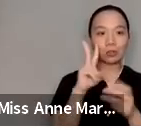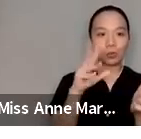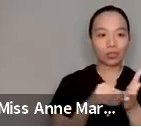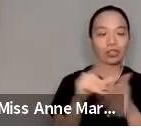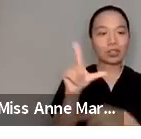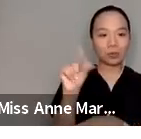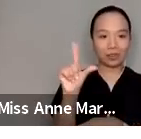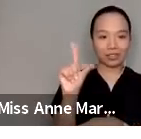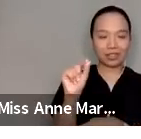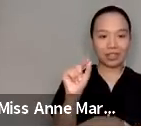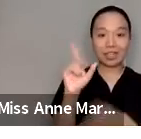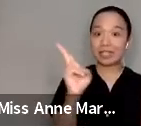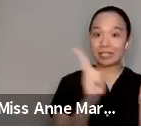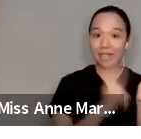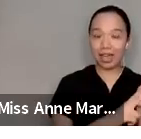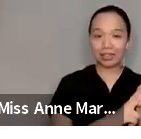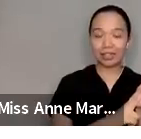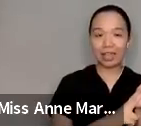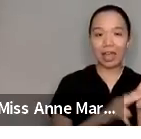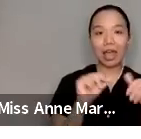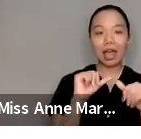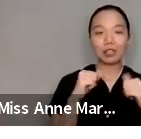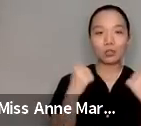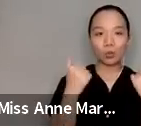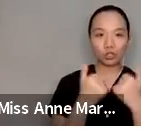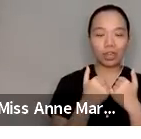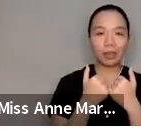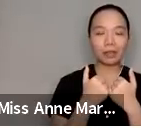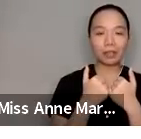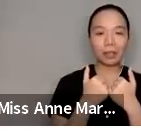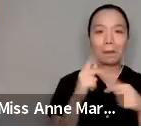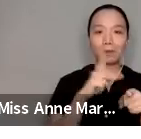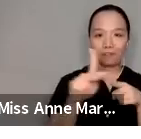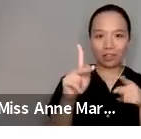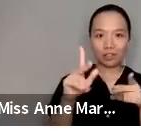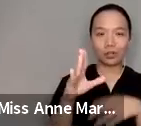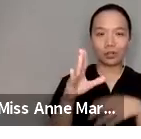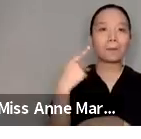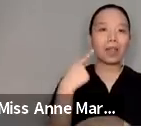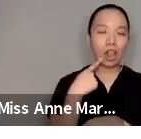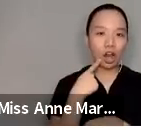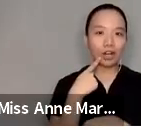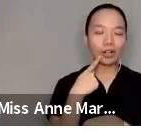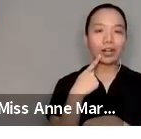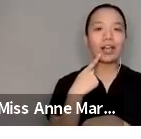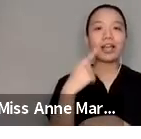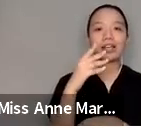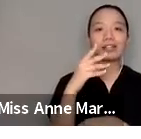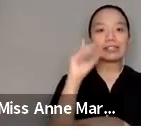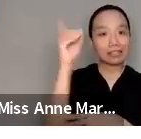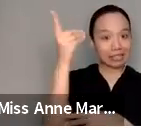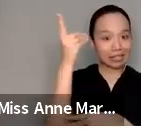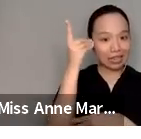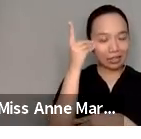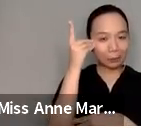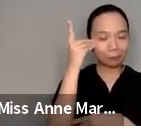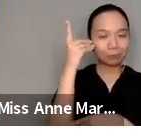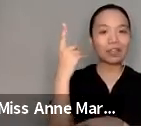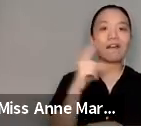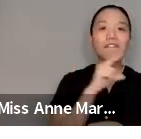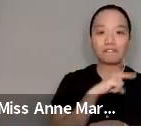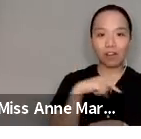2020. Signed, Associate Professor Pilar I. Romero, LPT PhD, Dean, Reverend Father Maximo